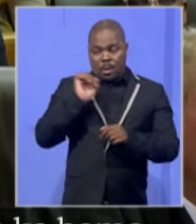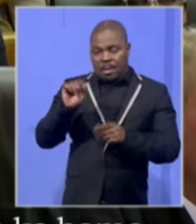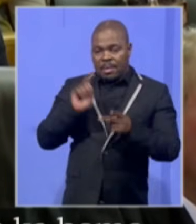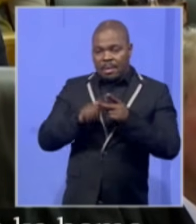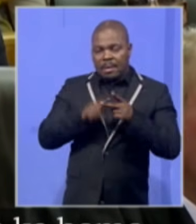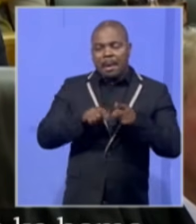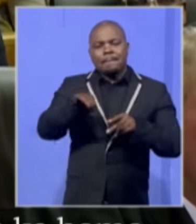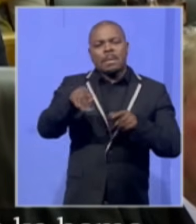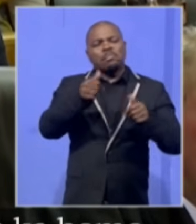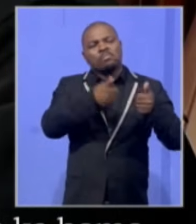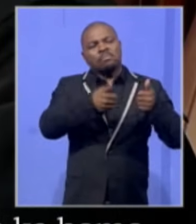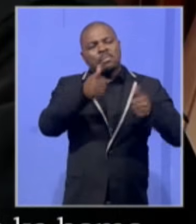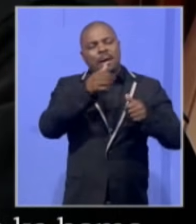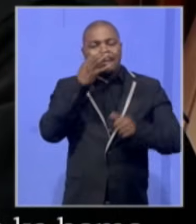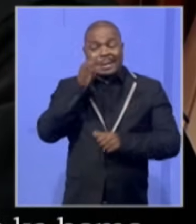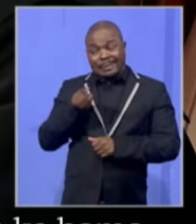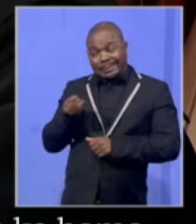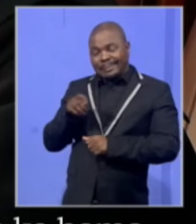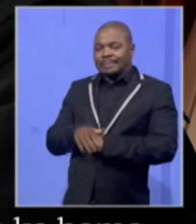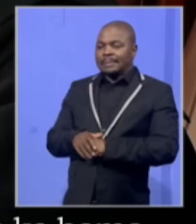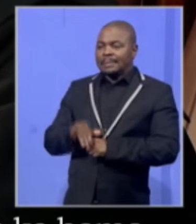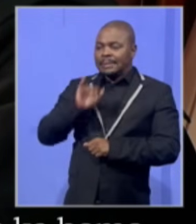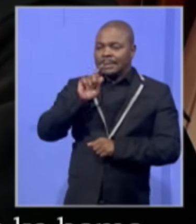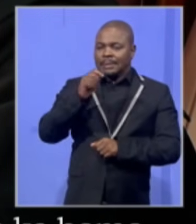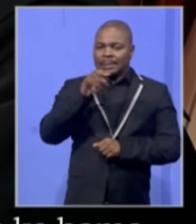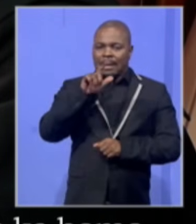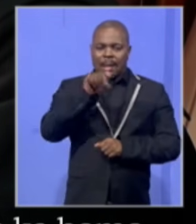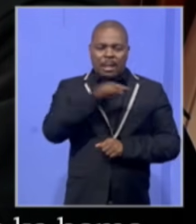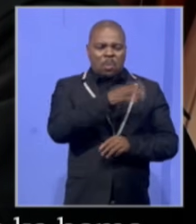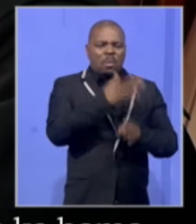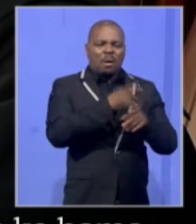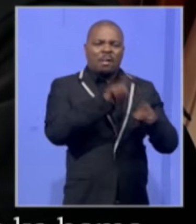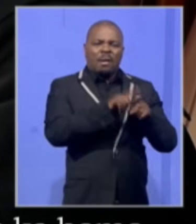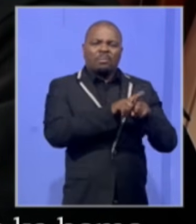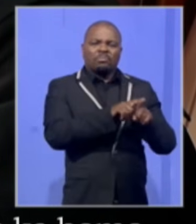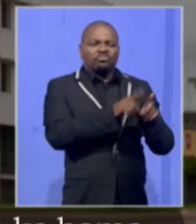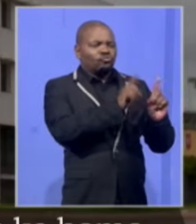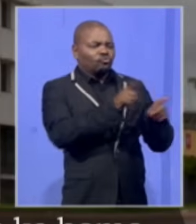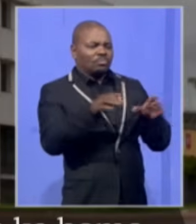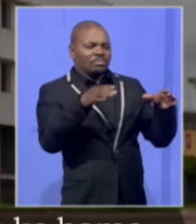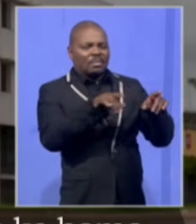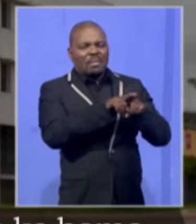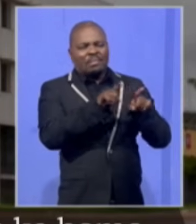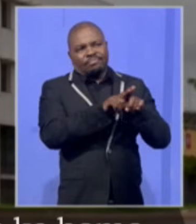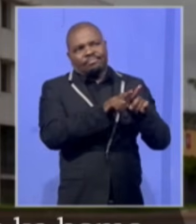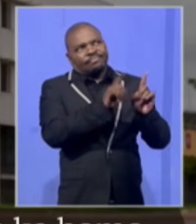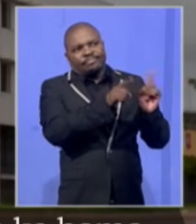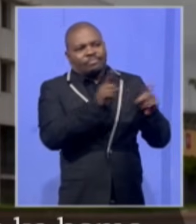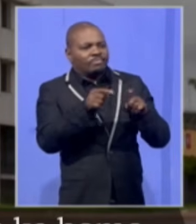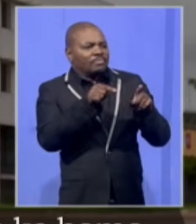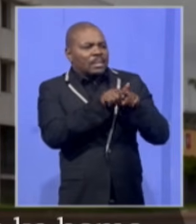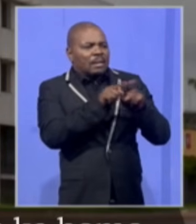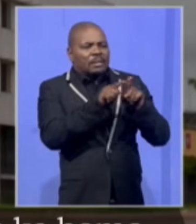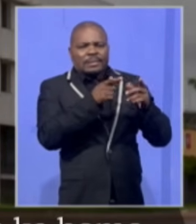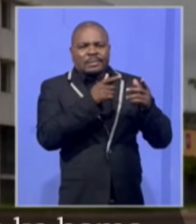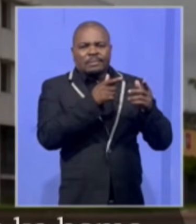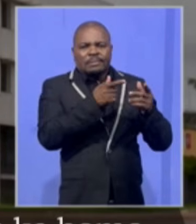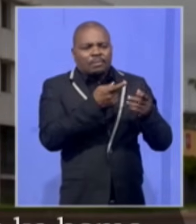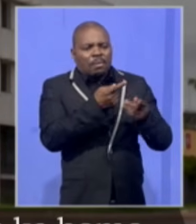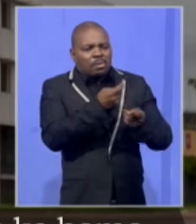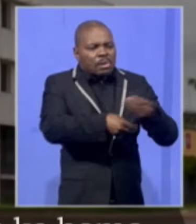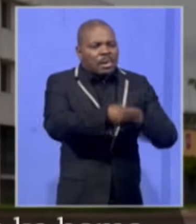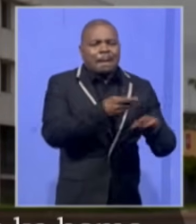ba boleletse kgotlatshekelo gore Ithala e ne e dira fela jaaka sekema se se itsegeng jaaka Ponzi kana pyramid scheme. Gape